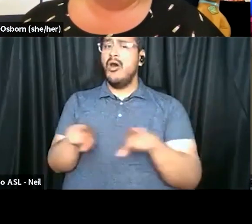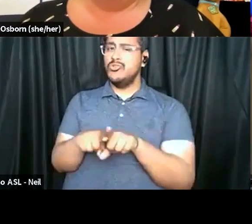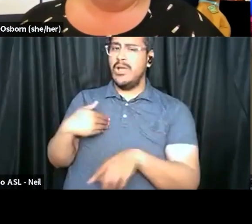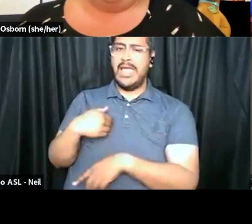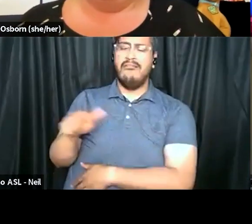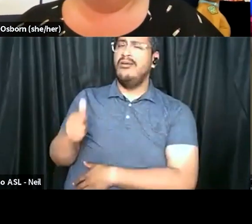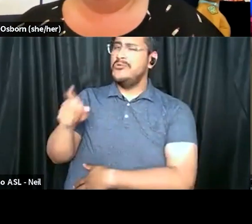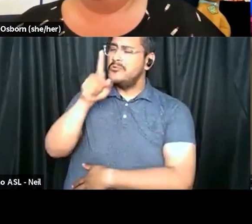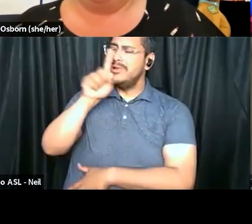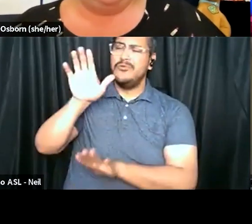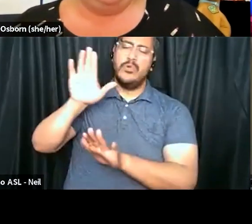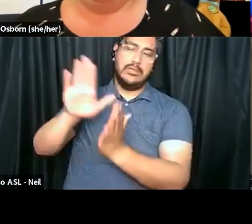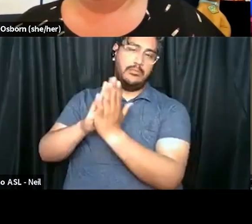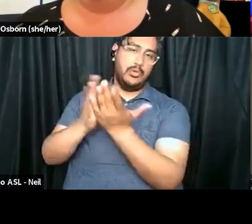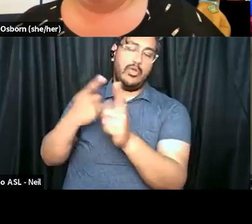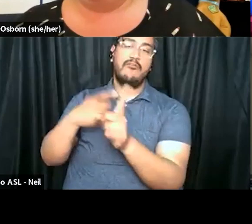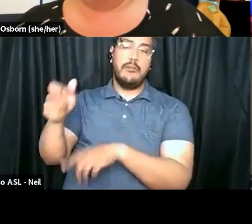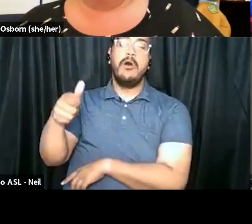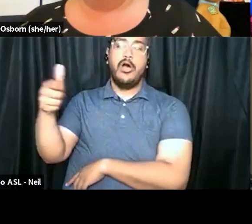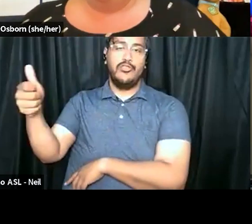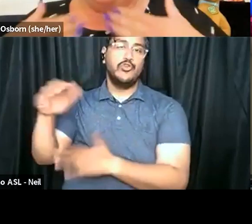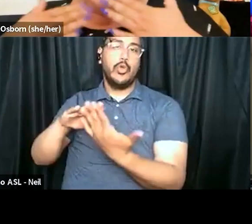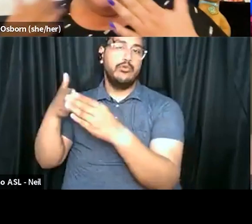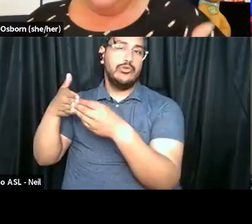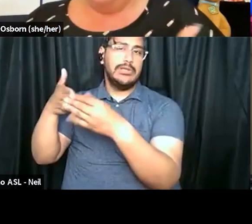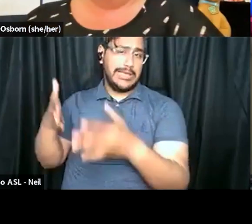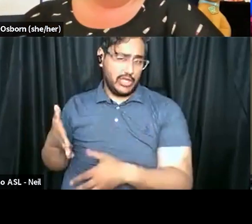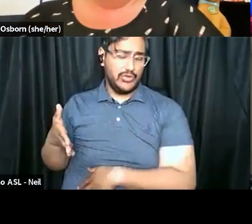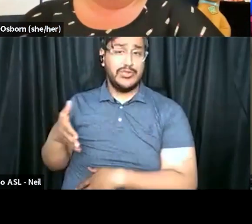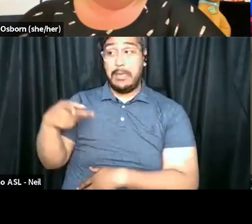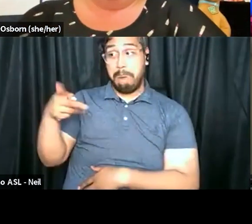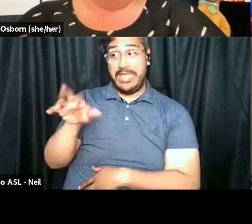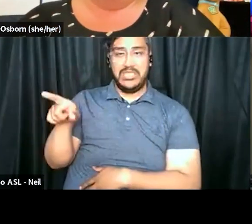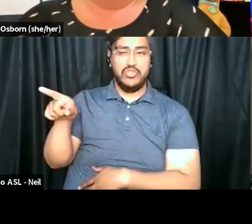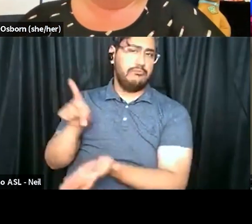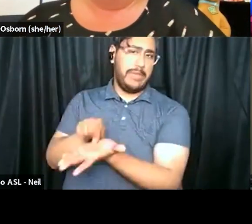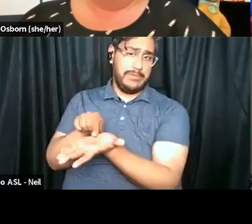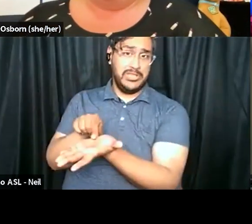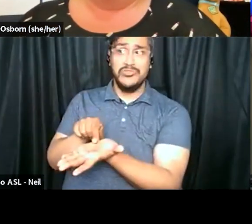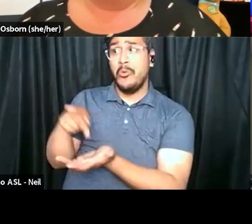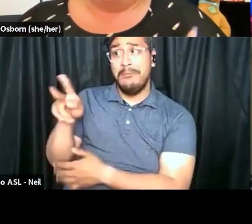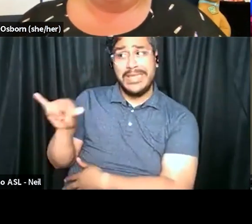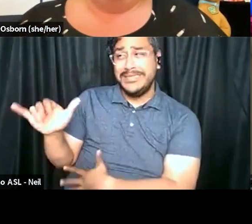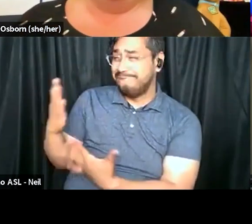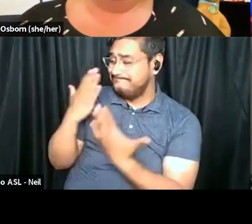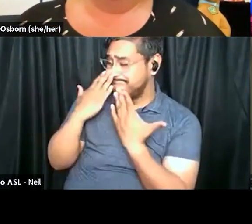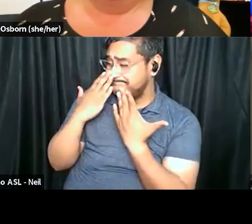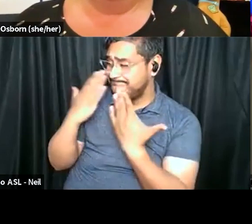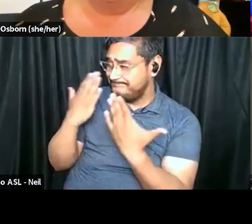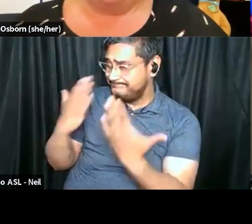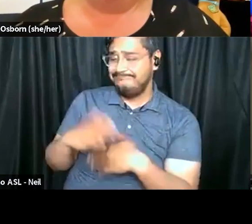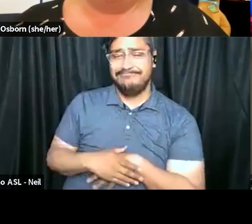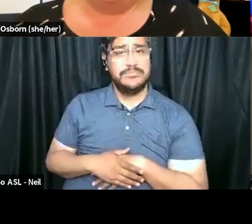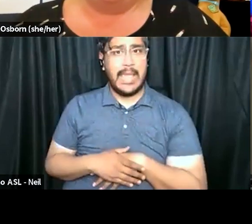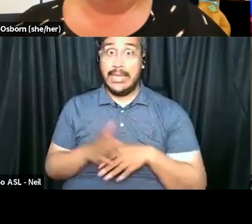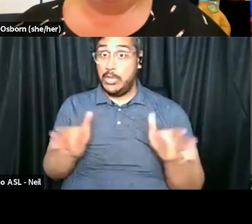wonderful books from Fat community that were published by Peggy. So Peggy, we all owe you a debt of gratitude. And I encourage those of you